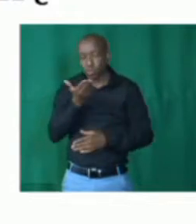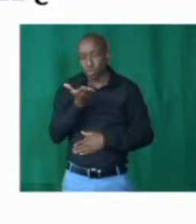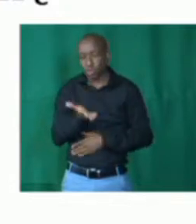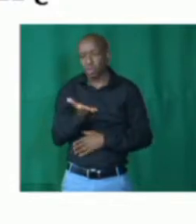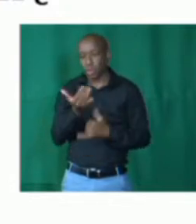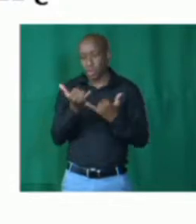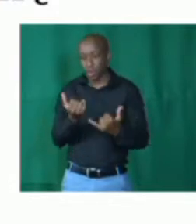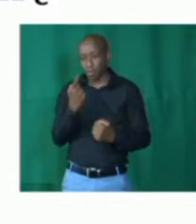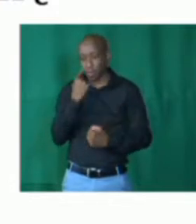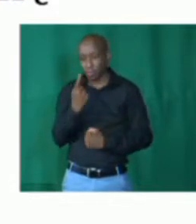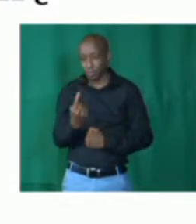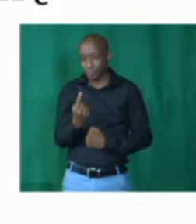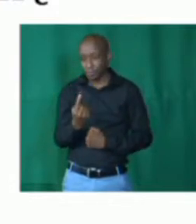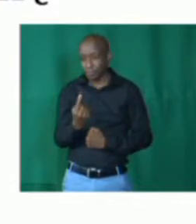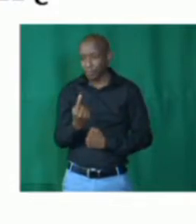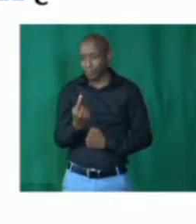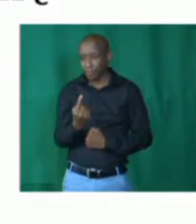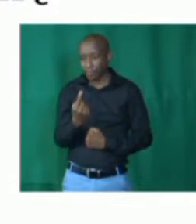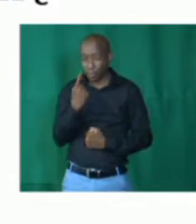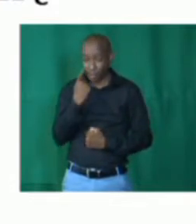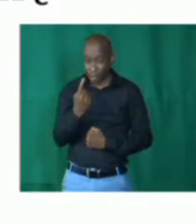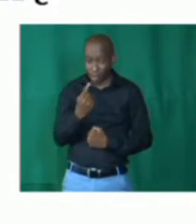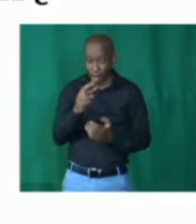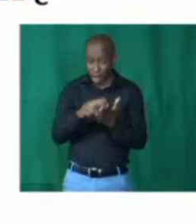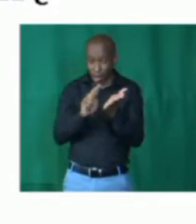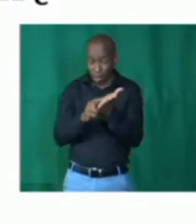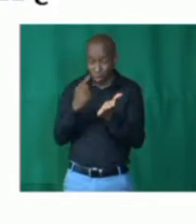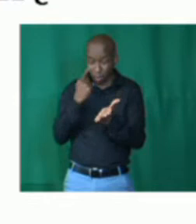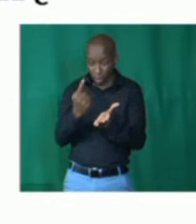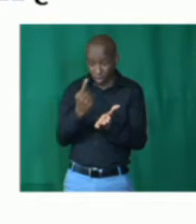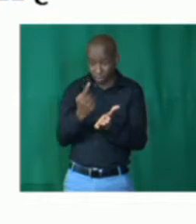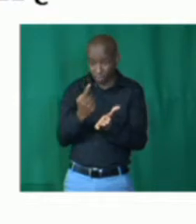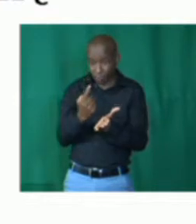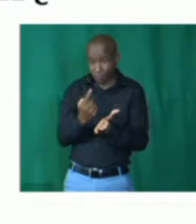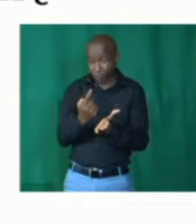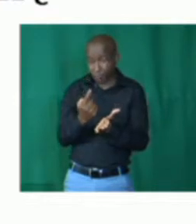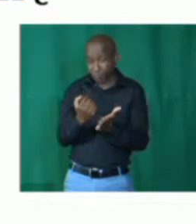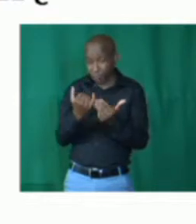rule. Okay, so notice here is our Pythagoras rule.